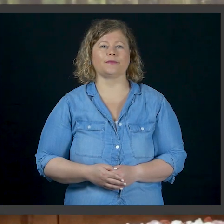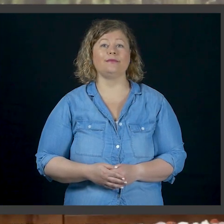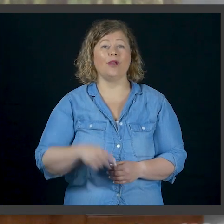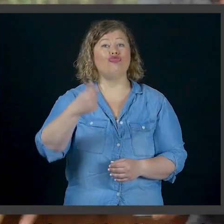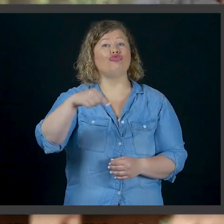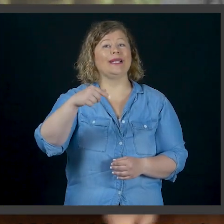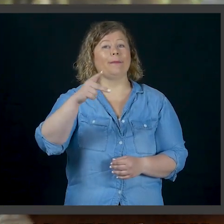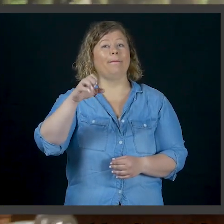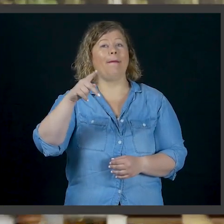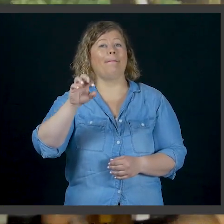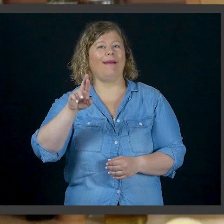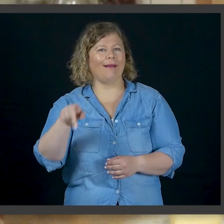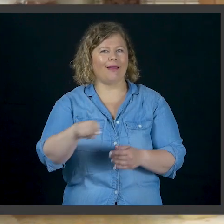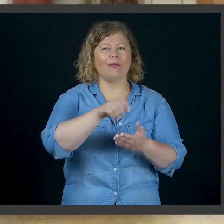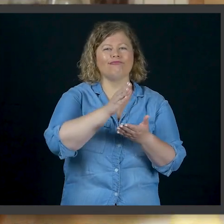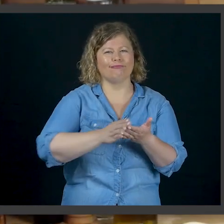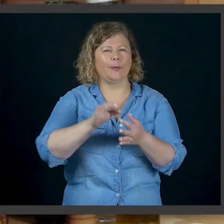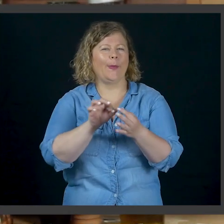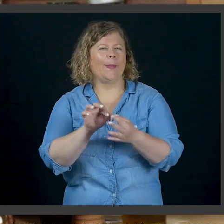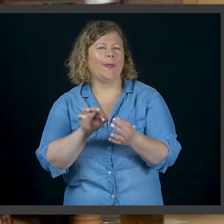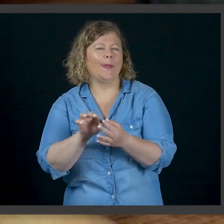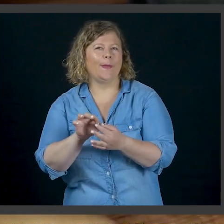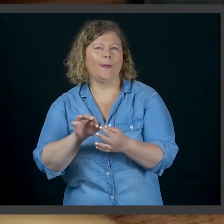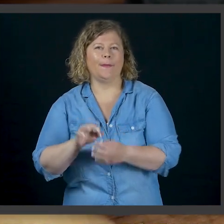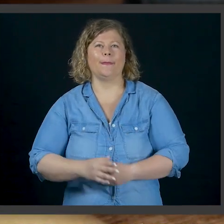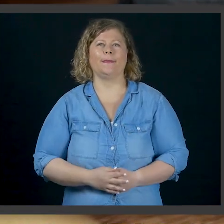Some julienne of green pepper.